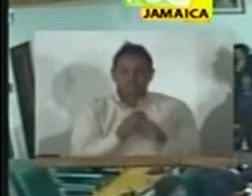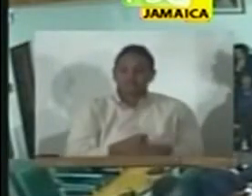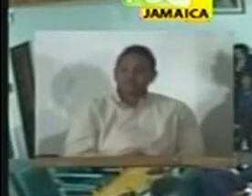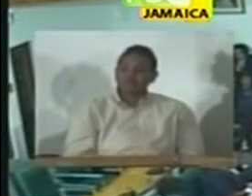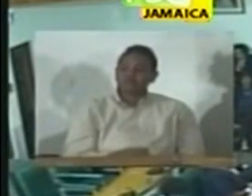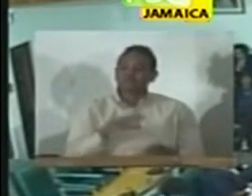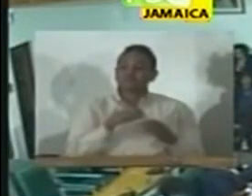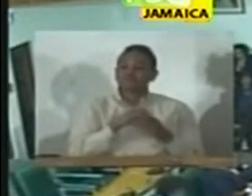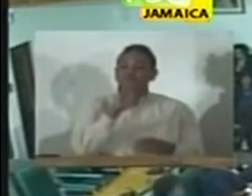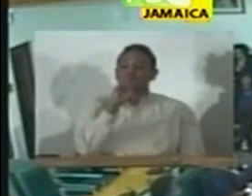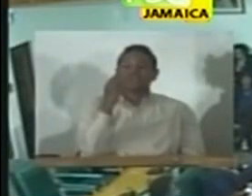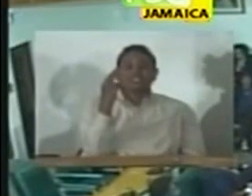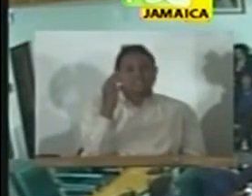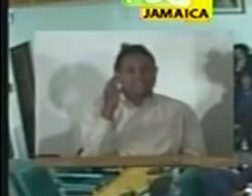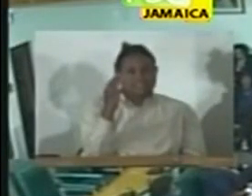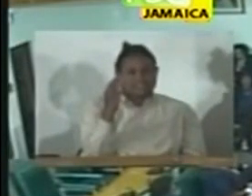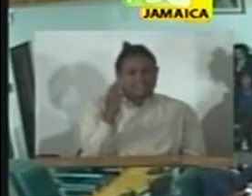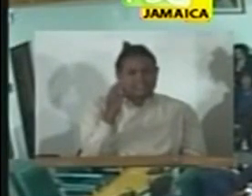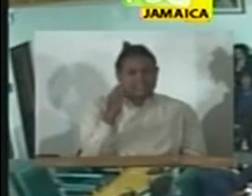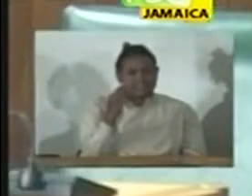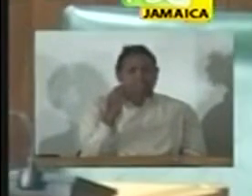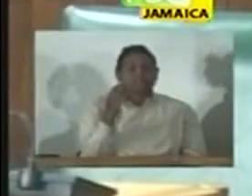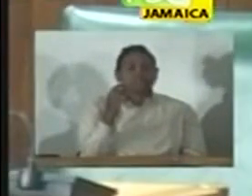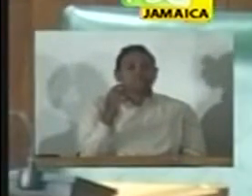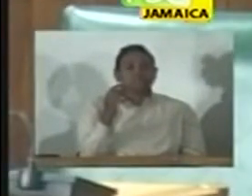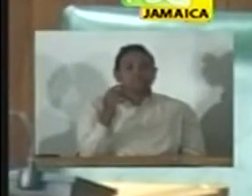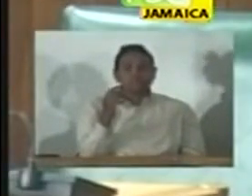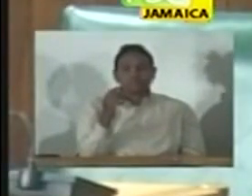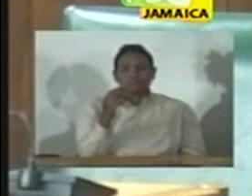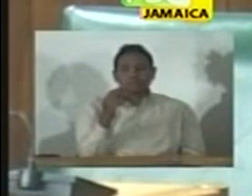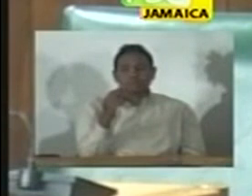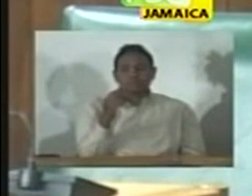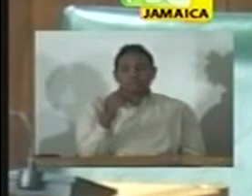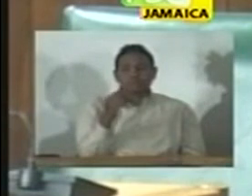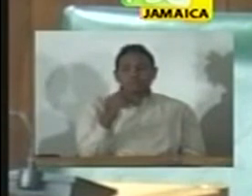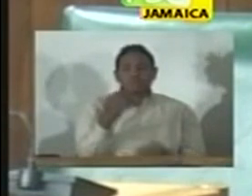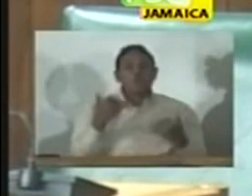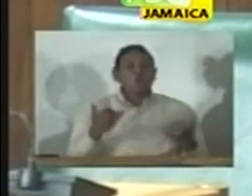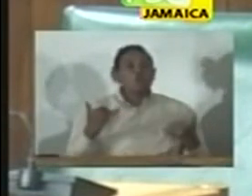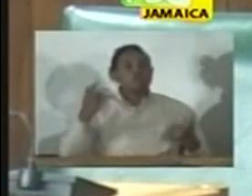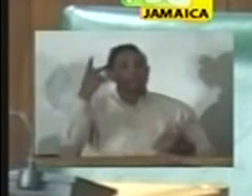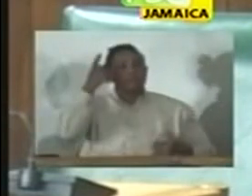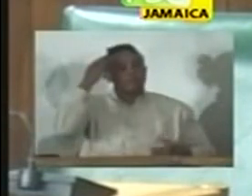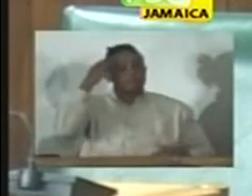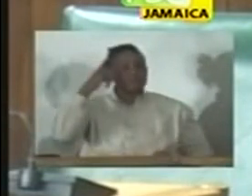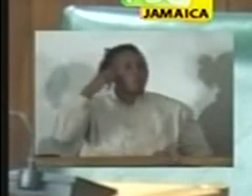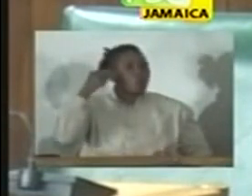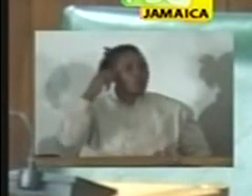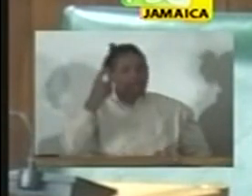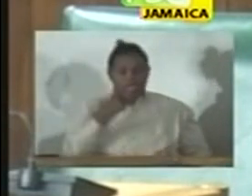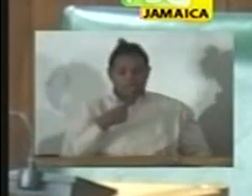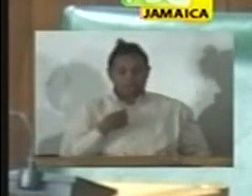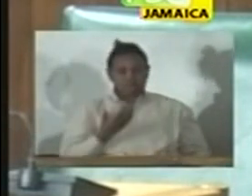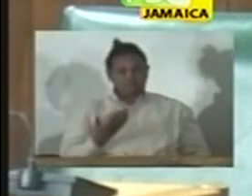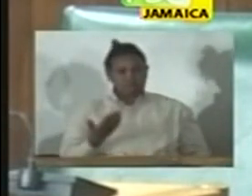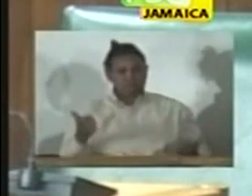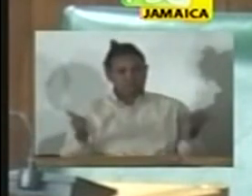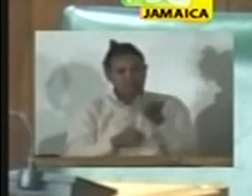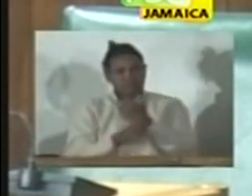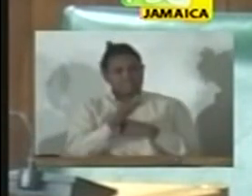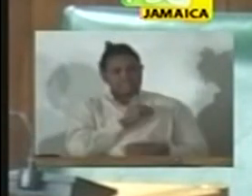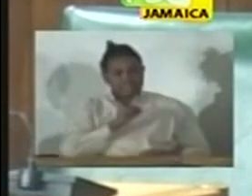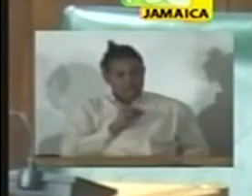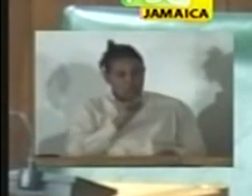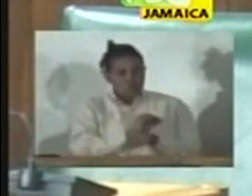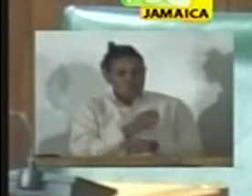in 2016, I was asked by the current Prime Minister, Andrew Holness,